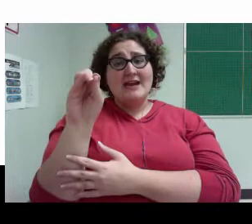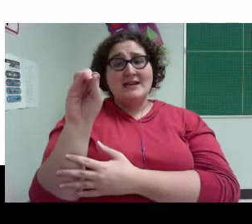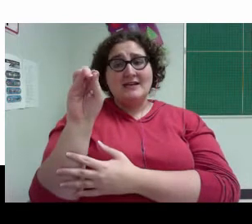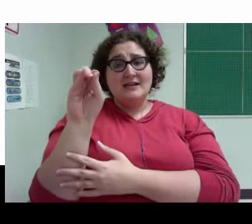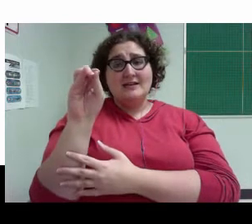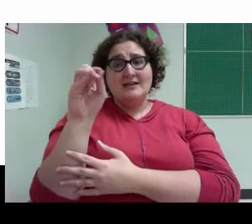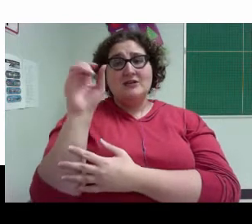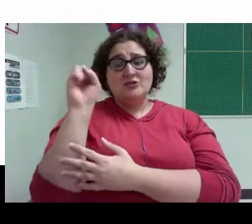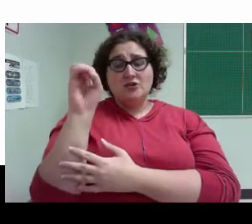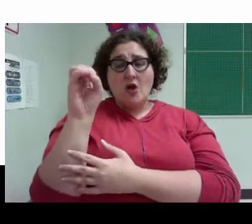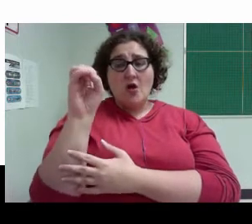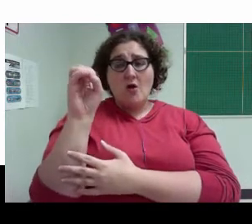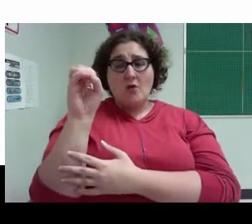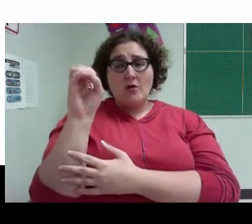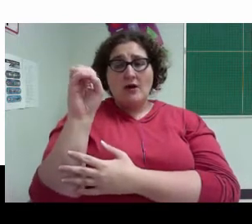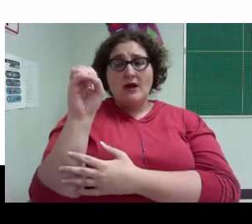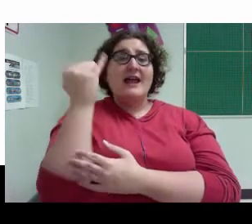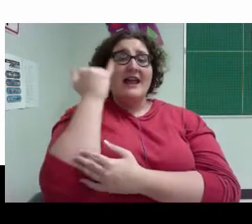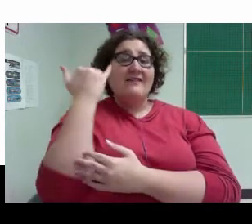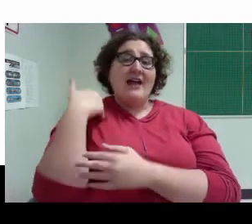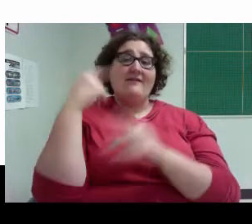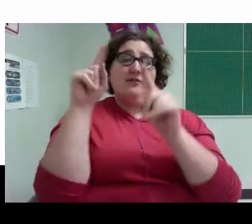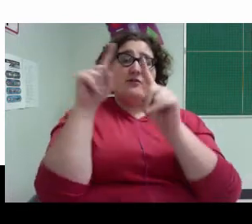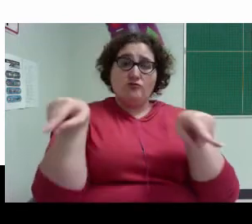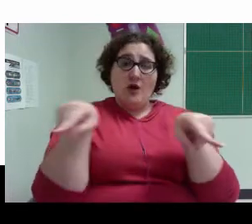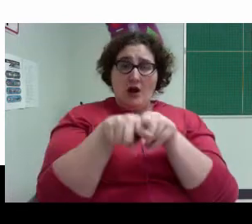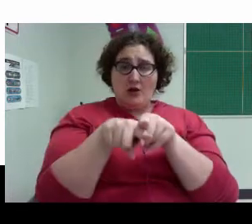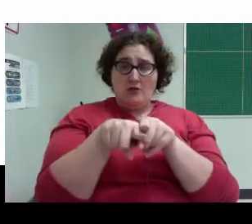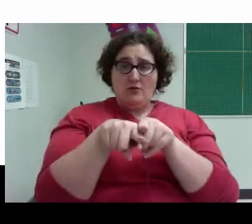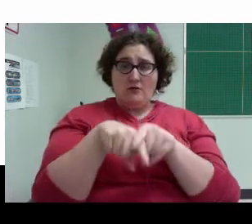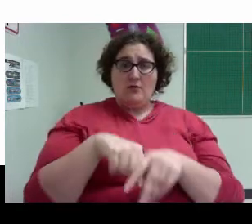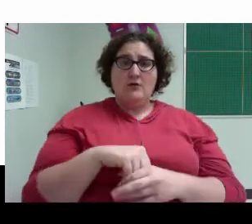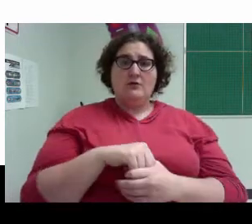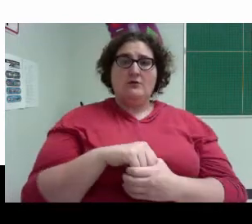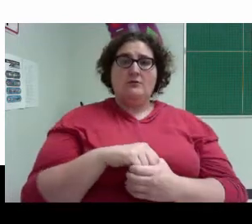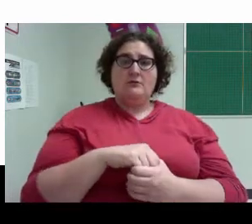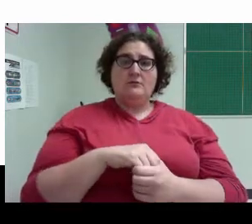So what that translates into is if I have a triangle,